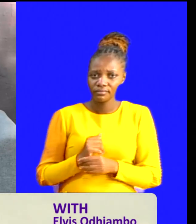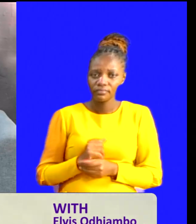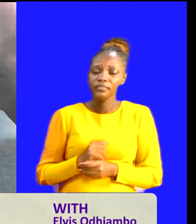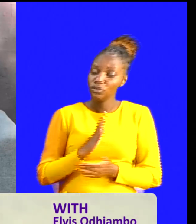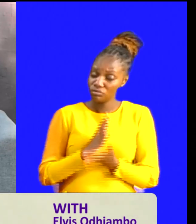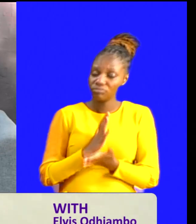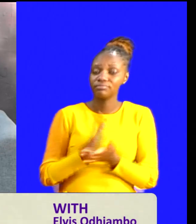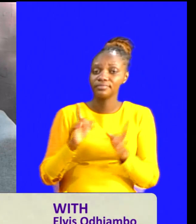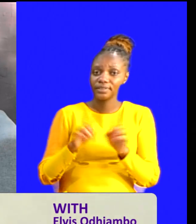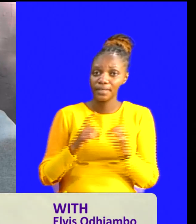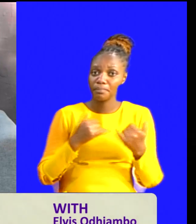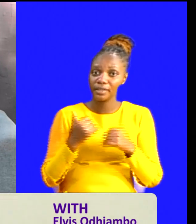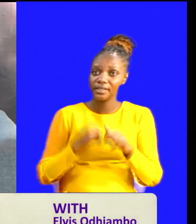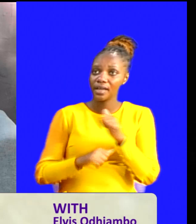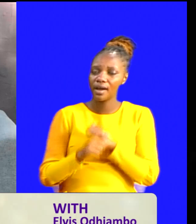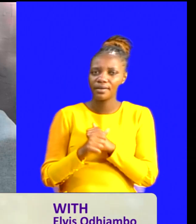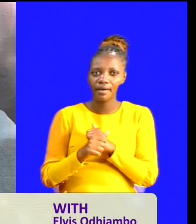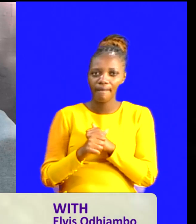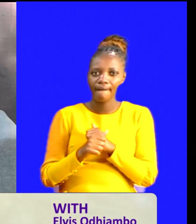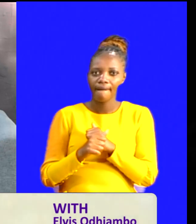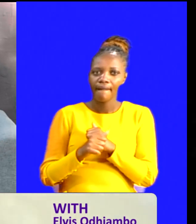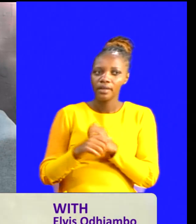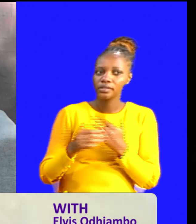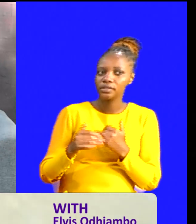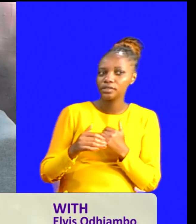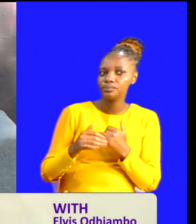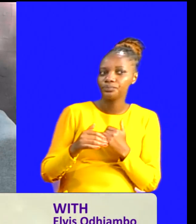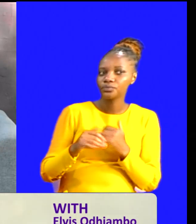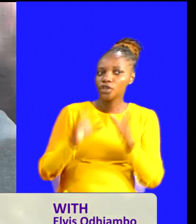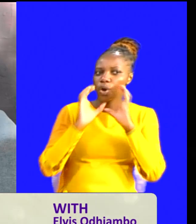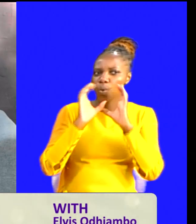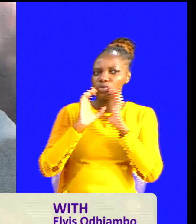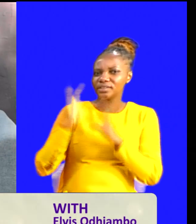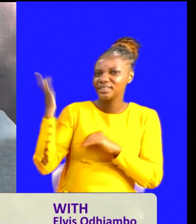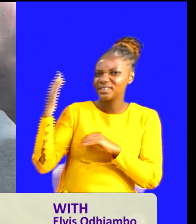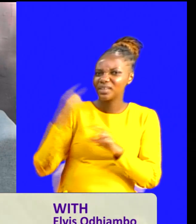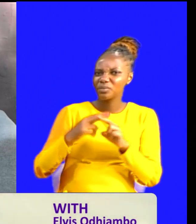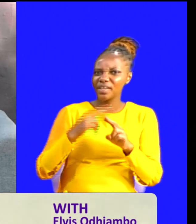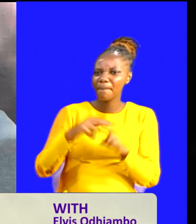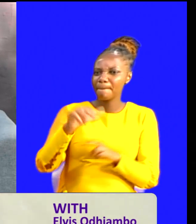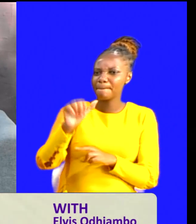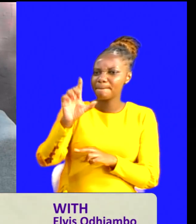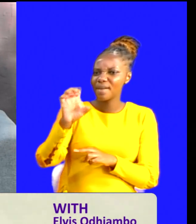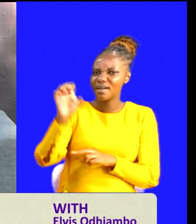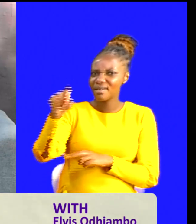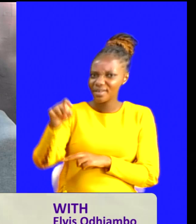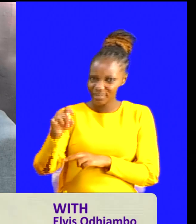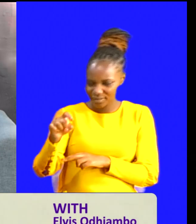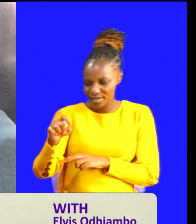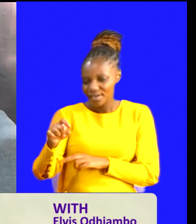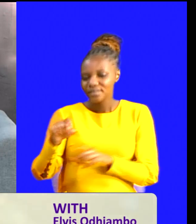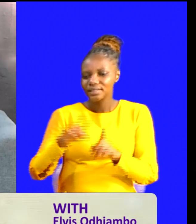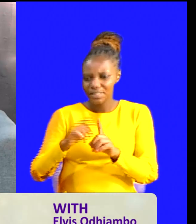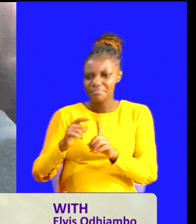Exactly. And also playing under the likes of Alex Ferguson. He understands the pressure that comes up with getting results.